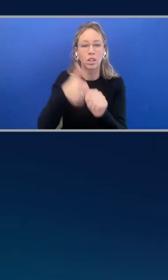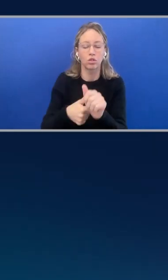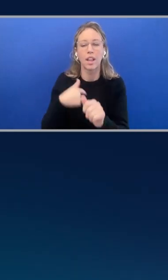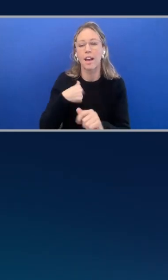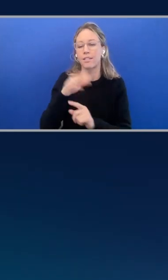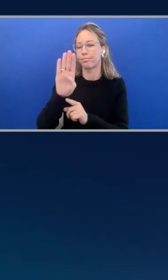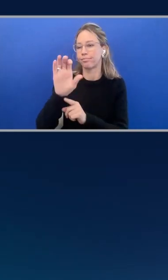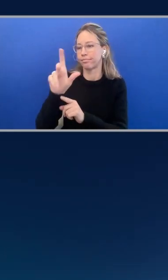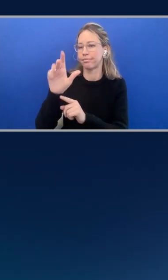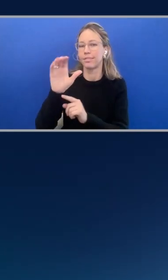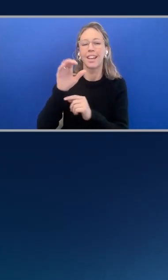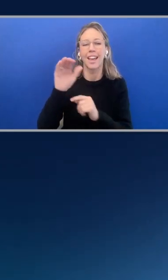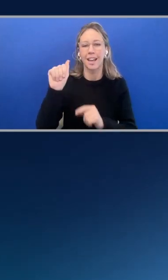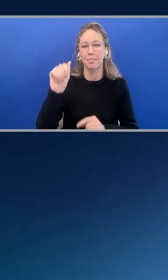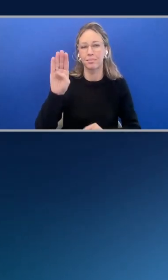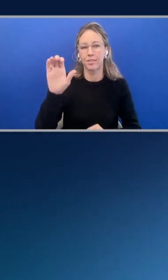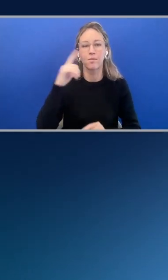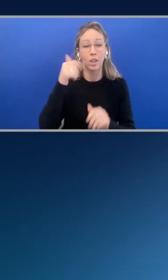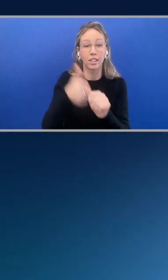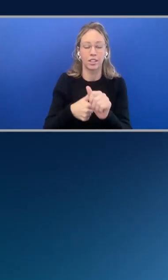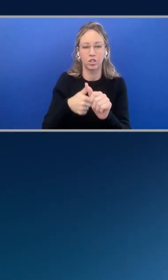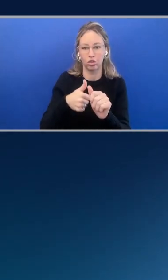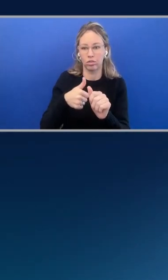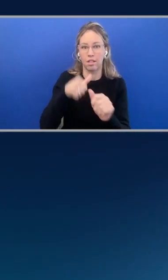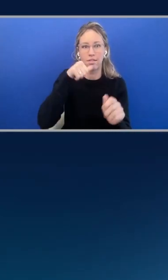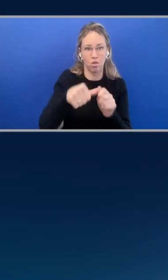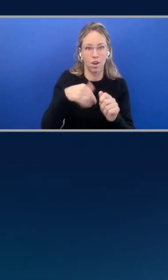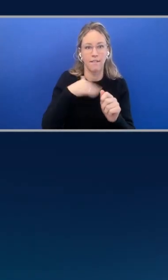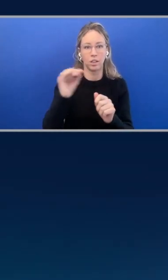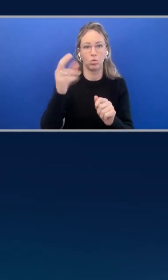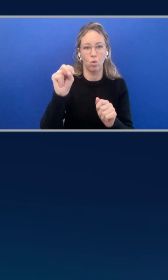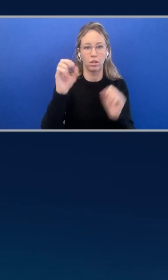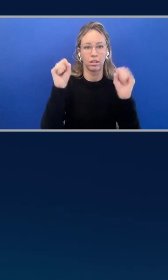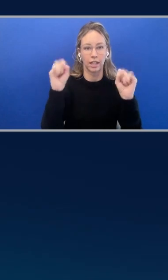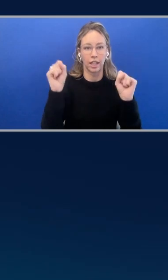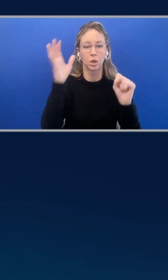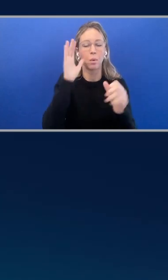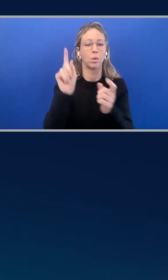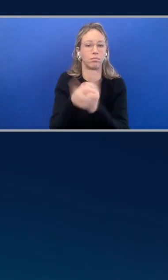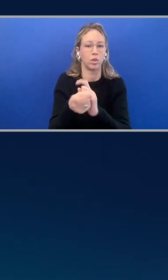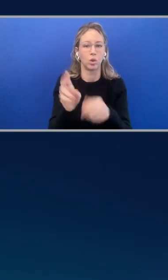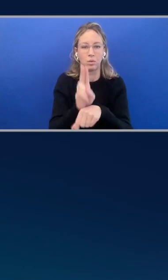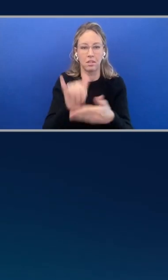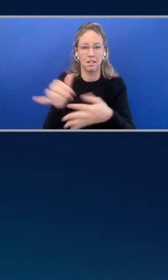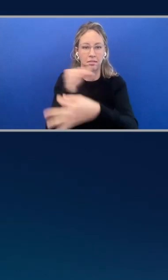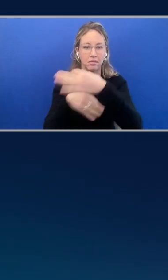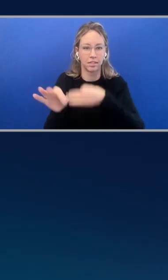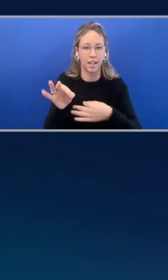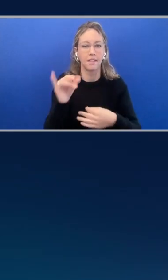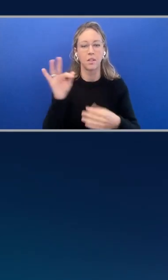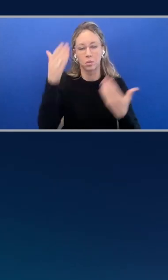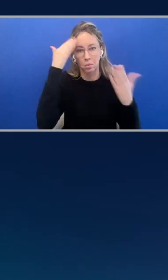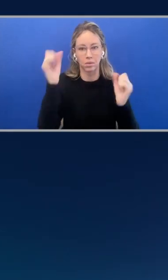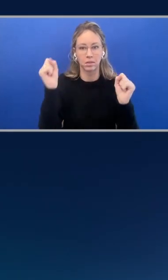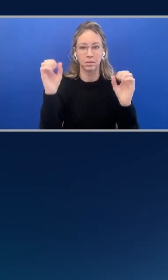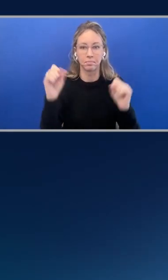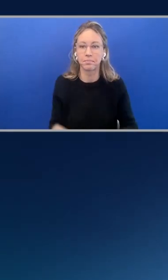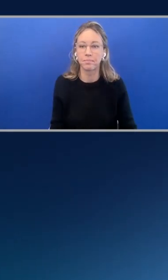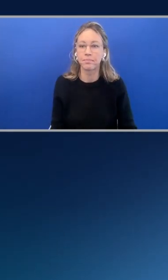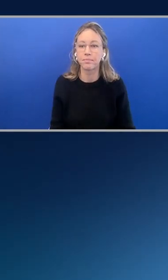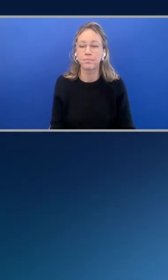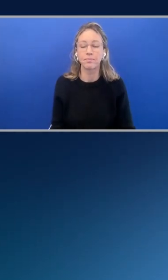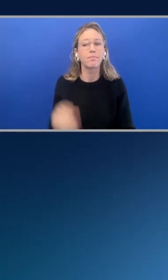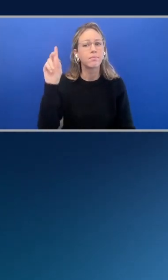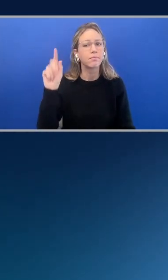24 all the alphabets. We have the signs for each alphabet, so it fall back to that one. Okay, that is an interesting thing. And is